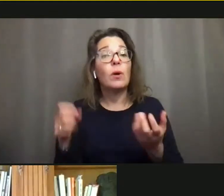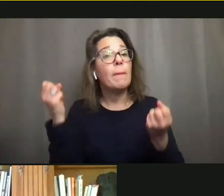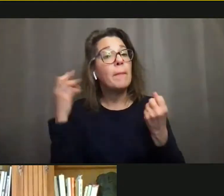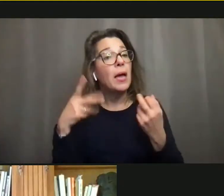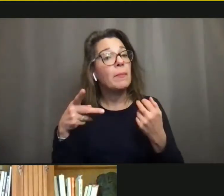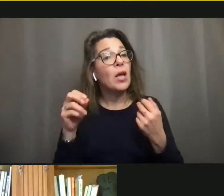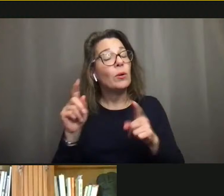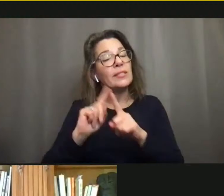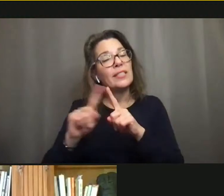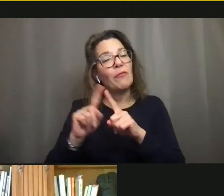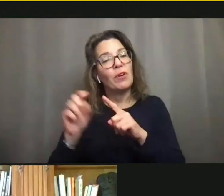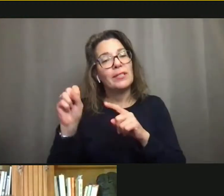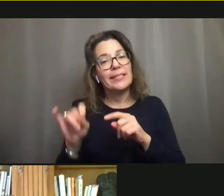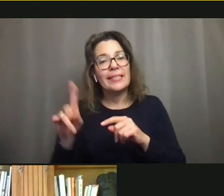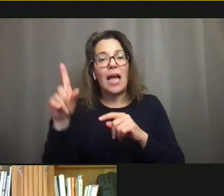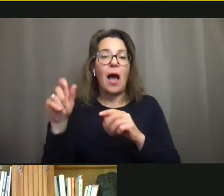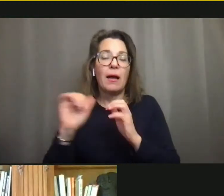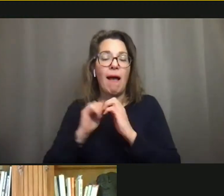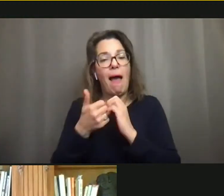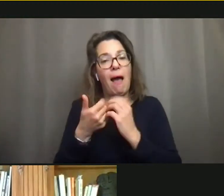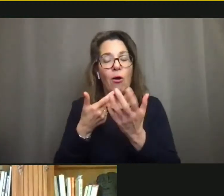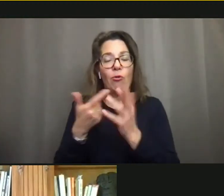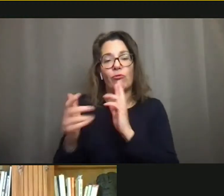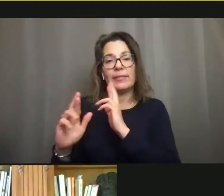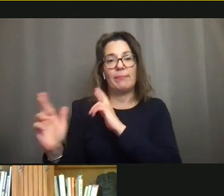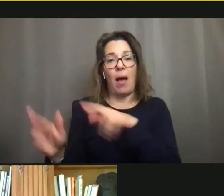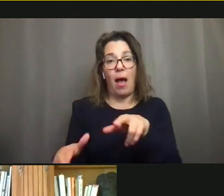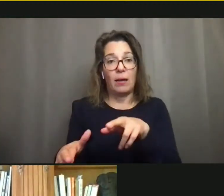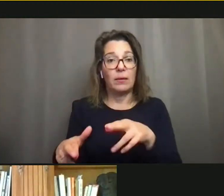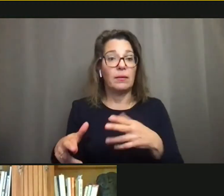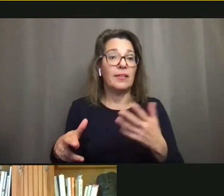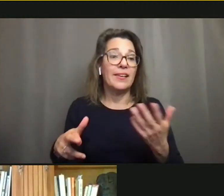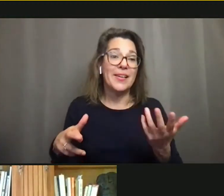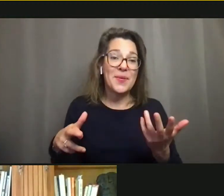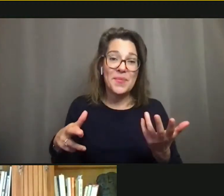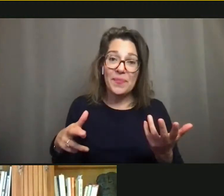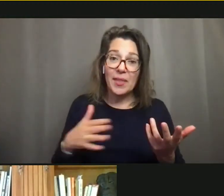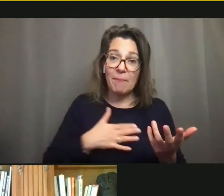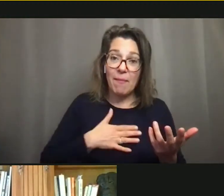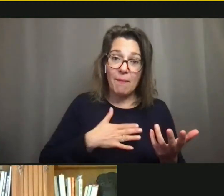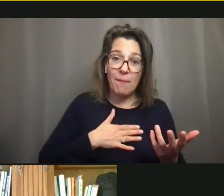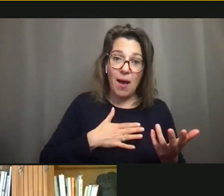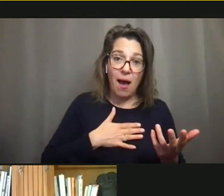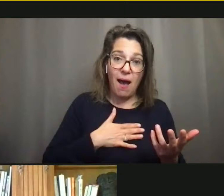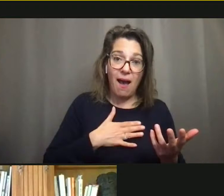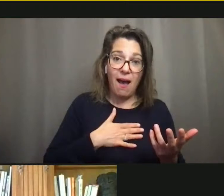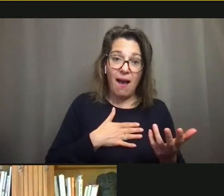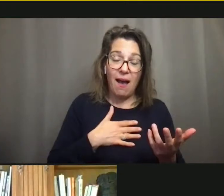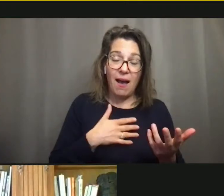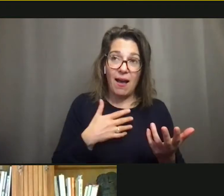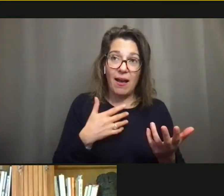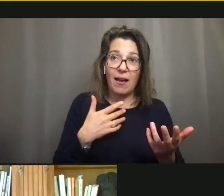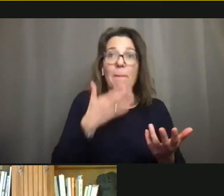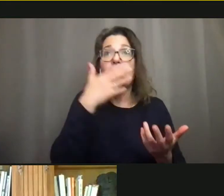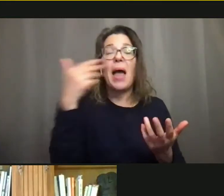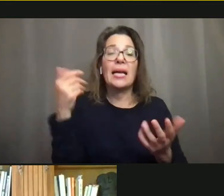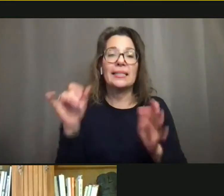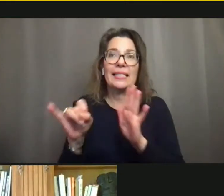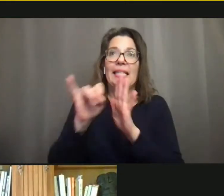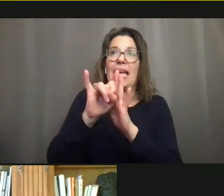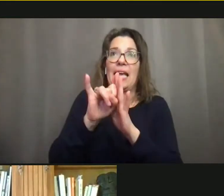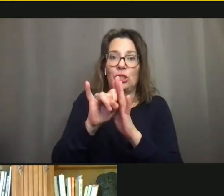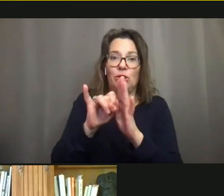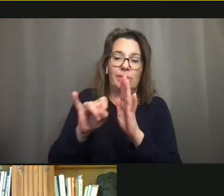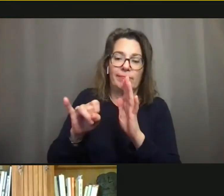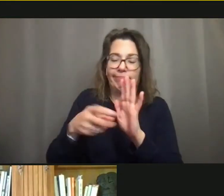have different styles of how they might respond. I would say the best indication that your progress